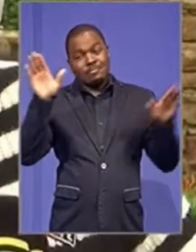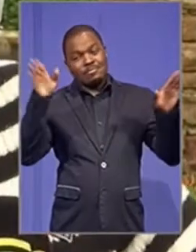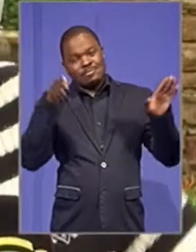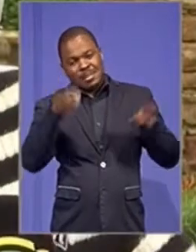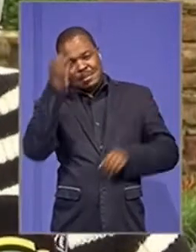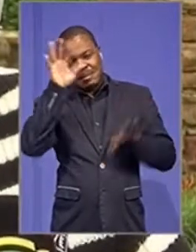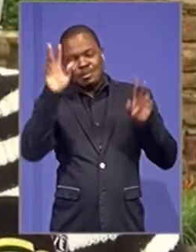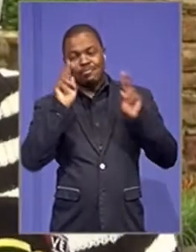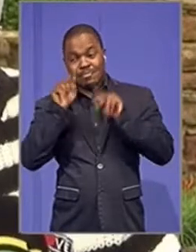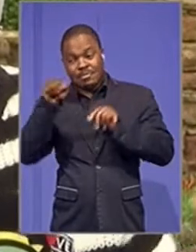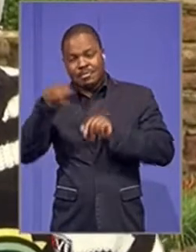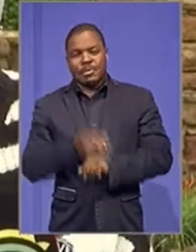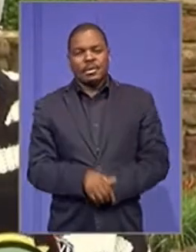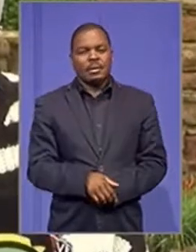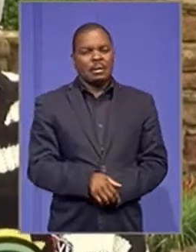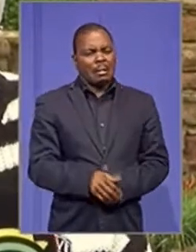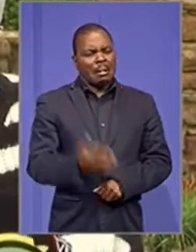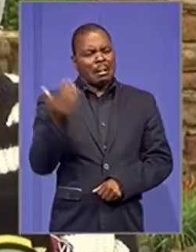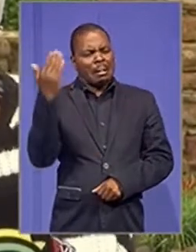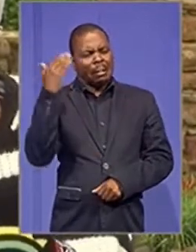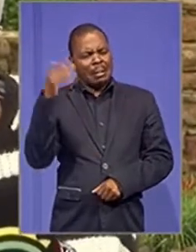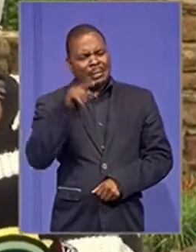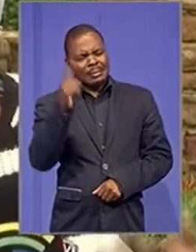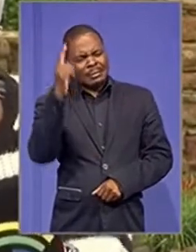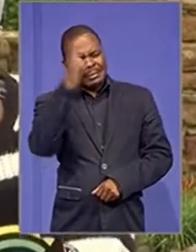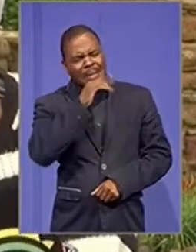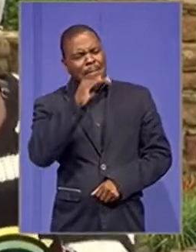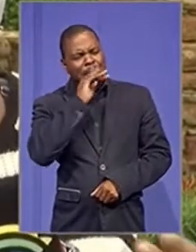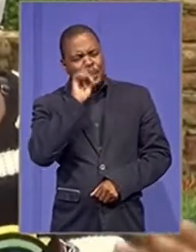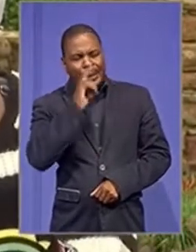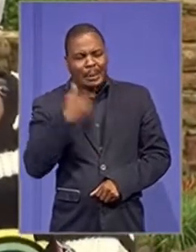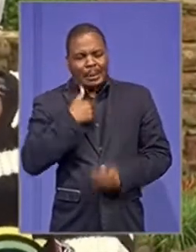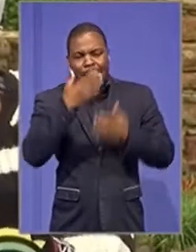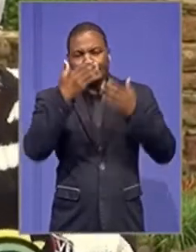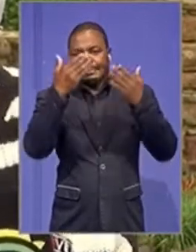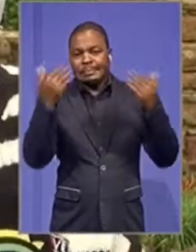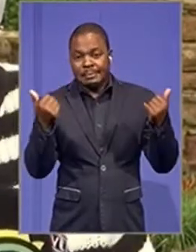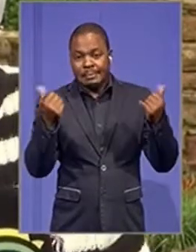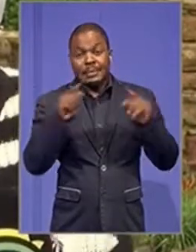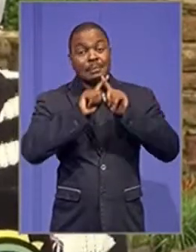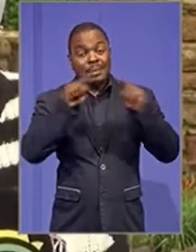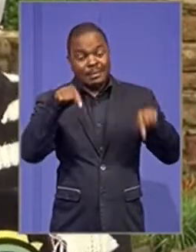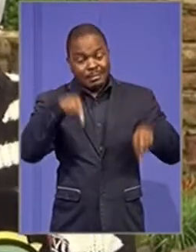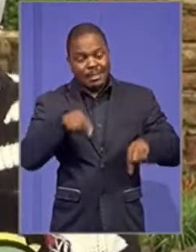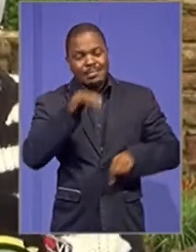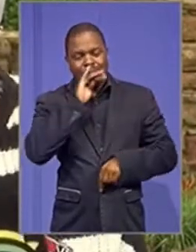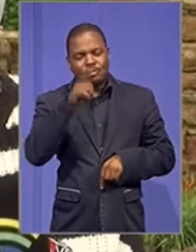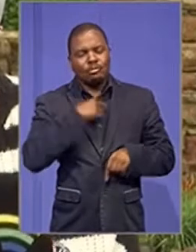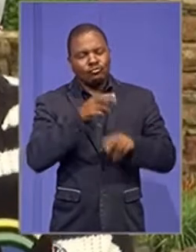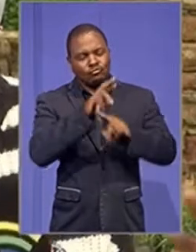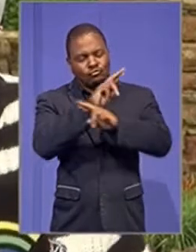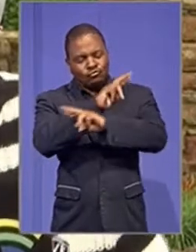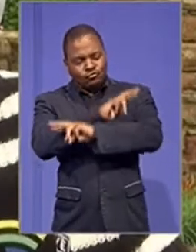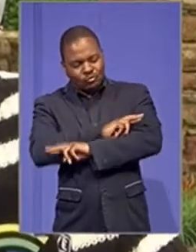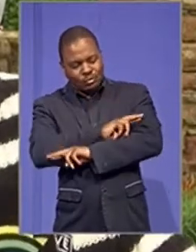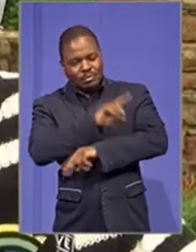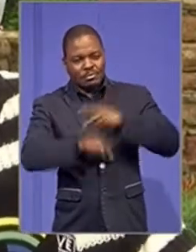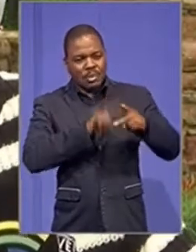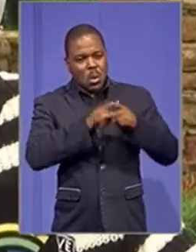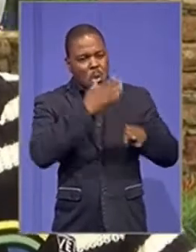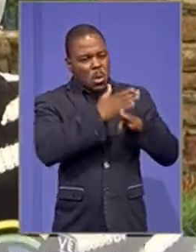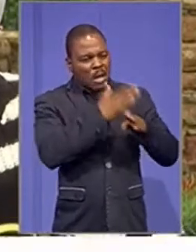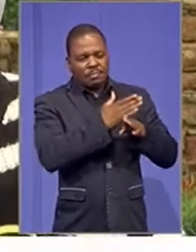The original meaning of this day, I'm not sure about it, but for me, it's a day to first of all relax and take a break from